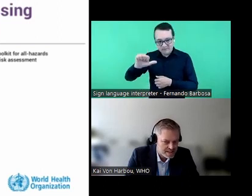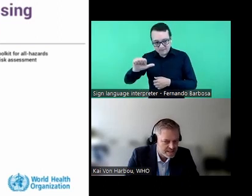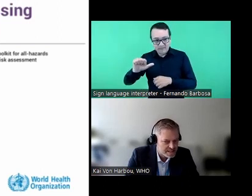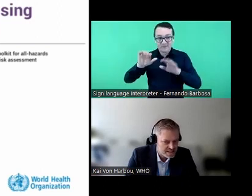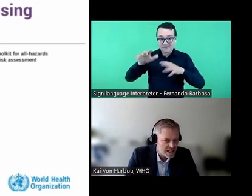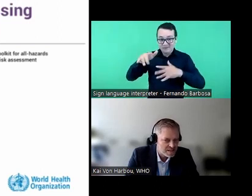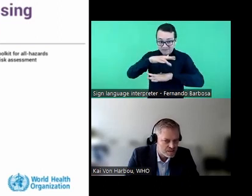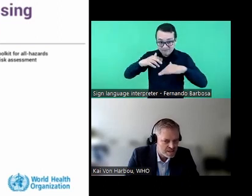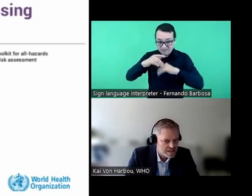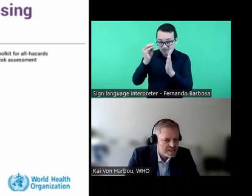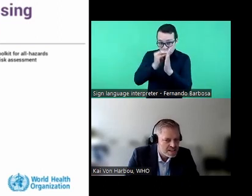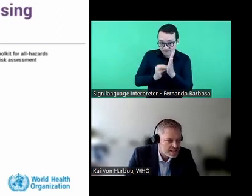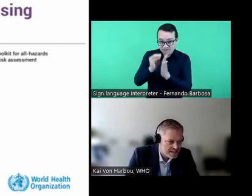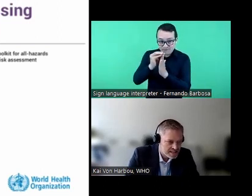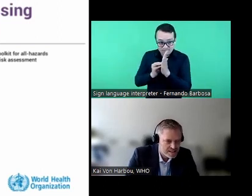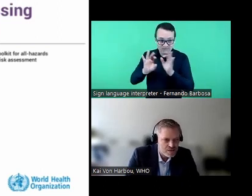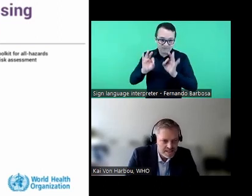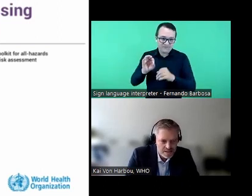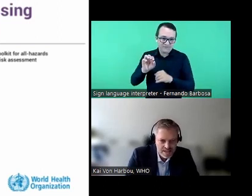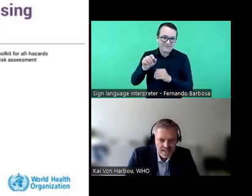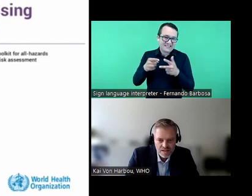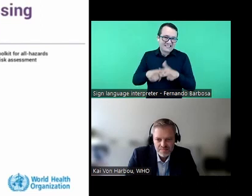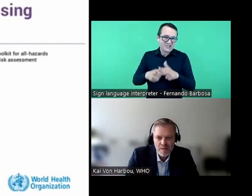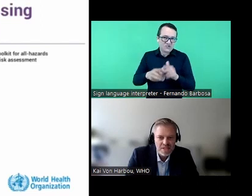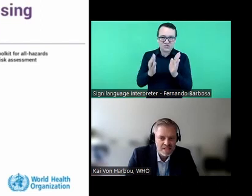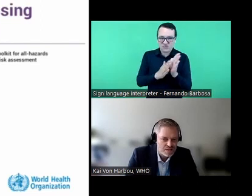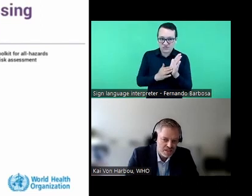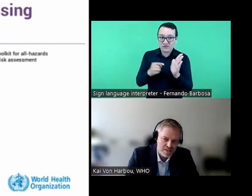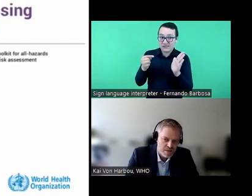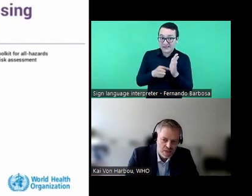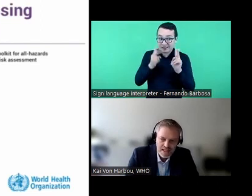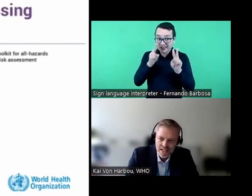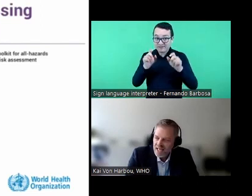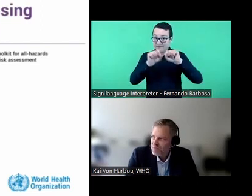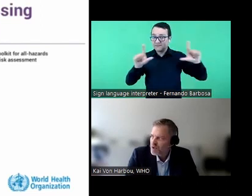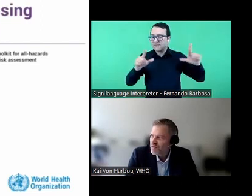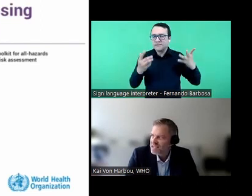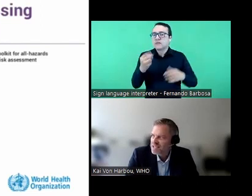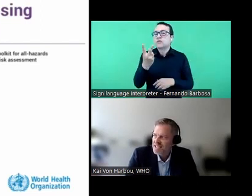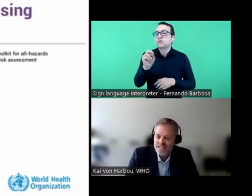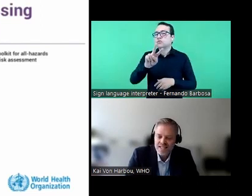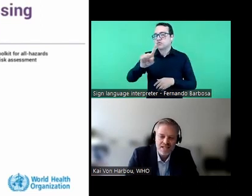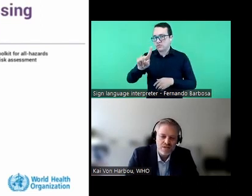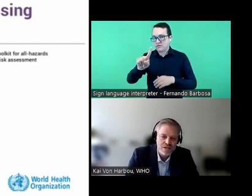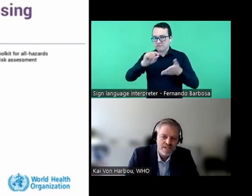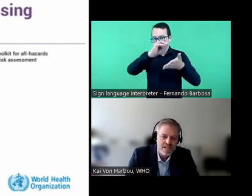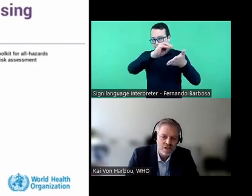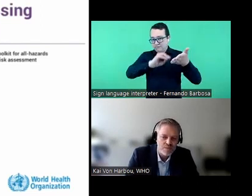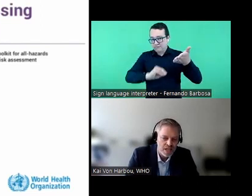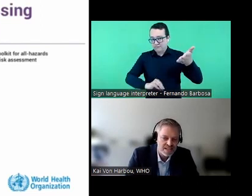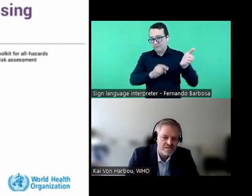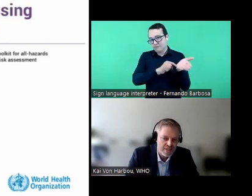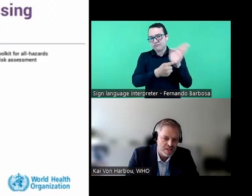assessing risks, the STAR tool. This tool that you see here was published in 2021, and it provides an easy to use